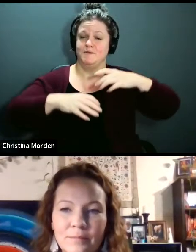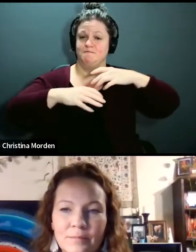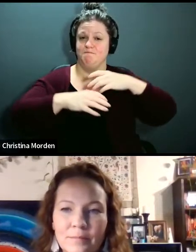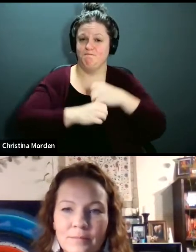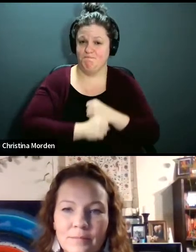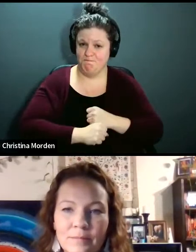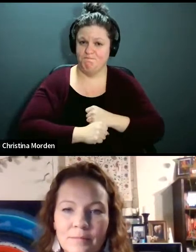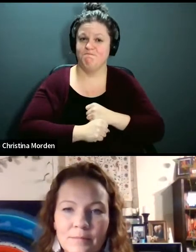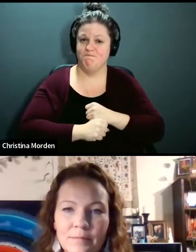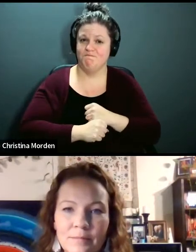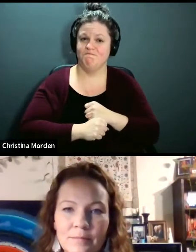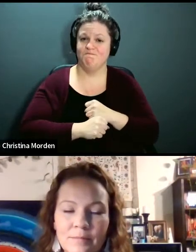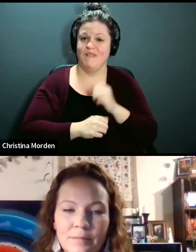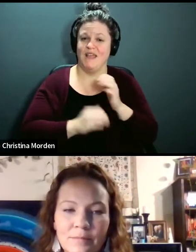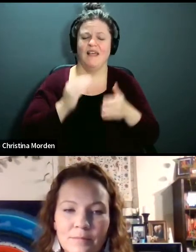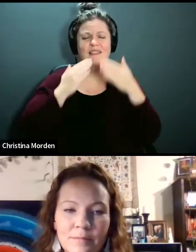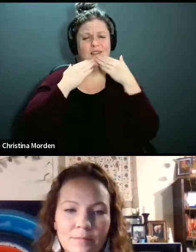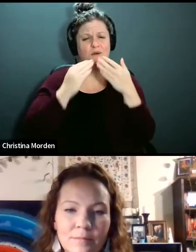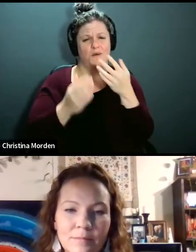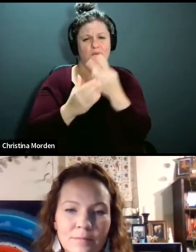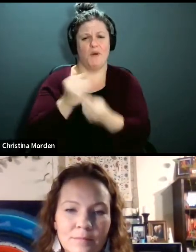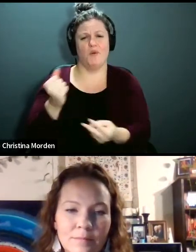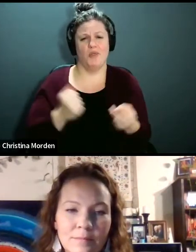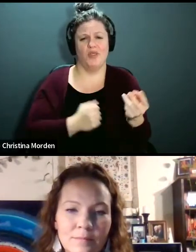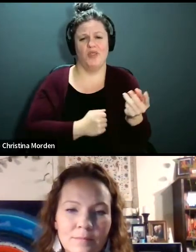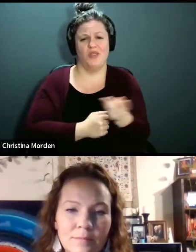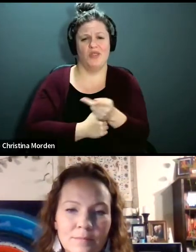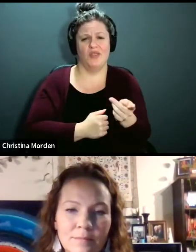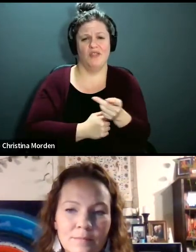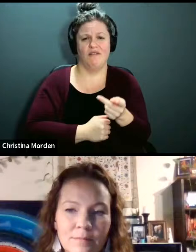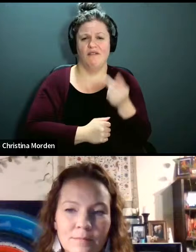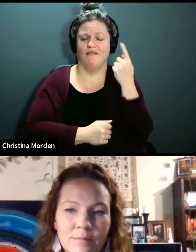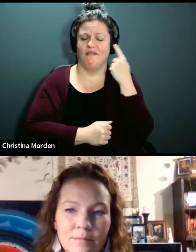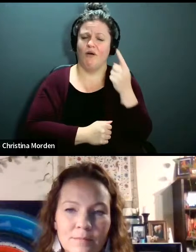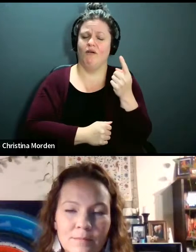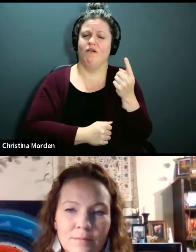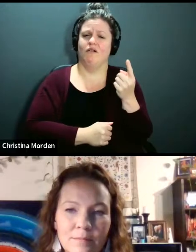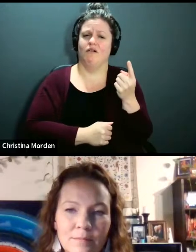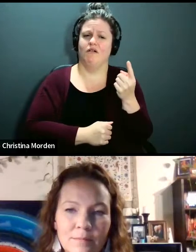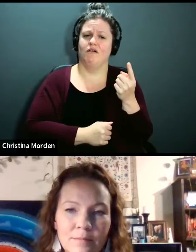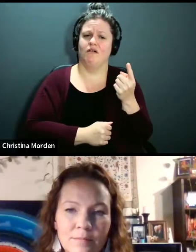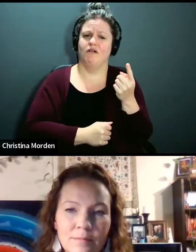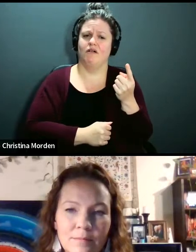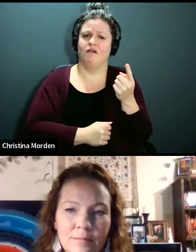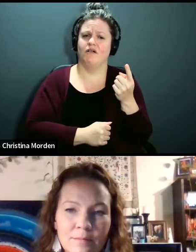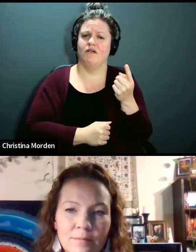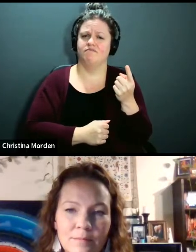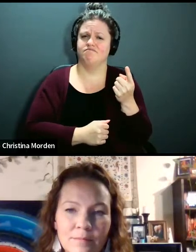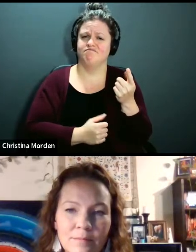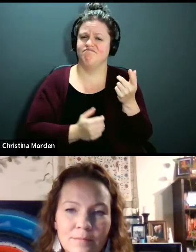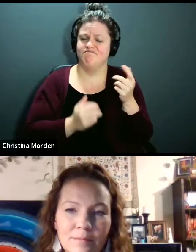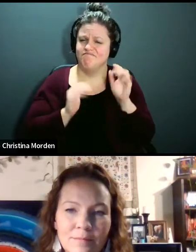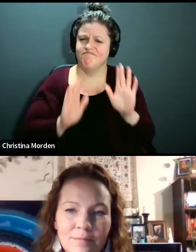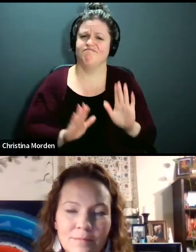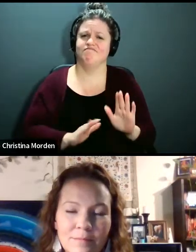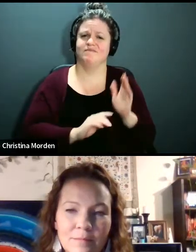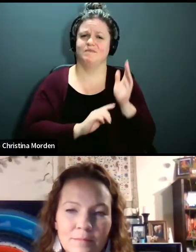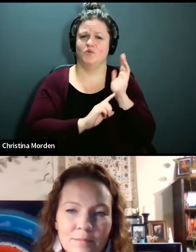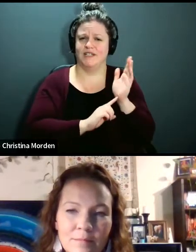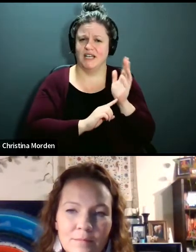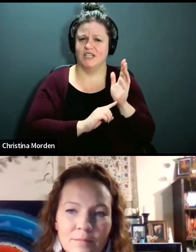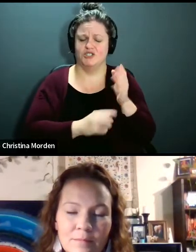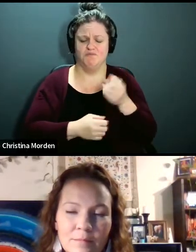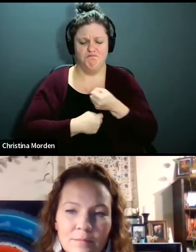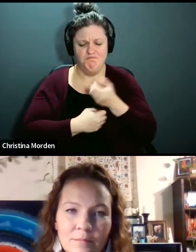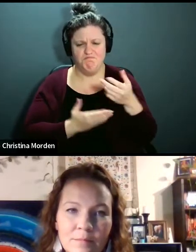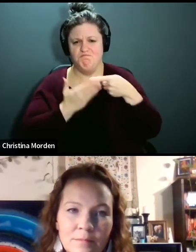go um thank you both for for your really well lovely presentations and and discussion of